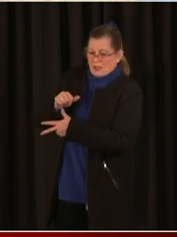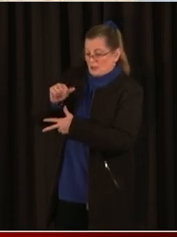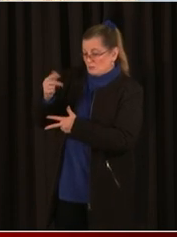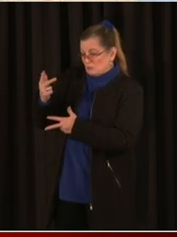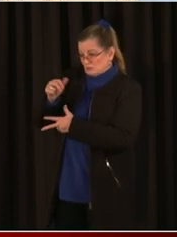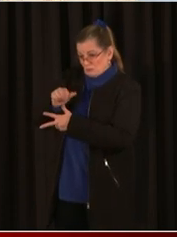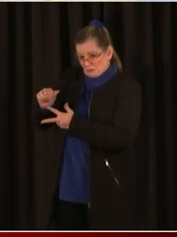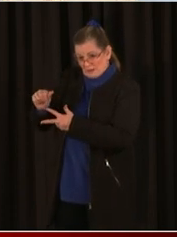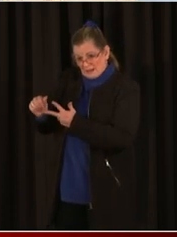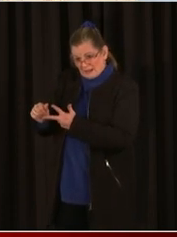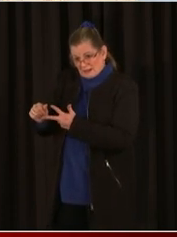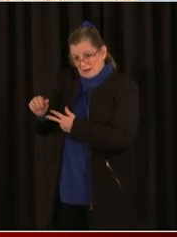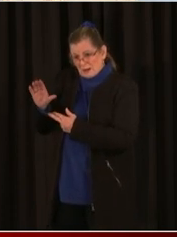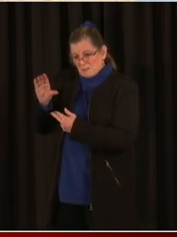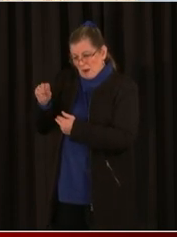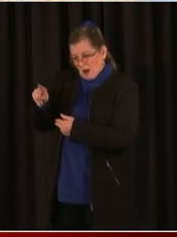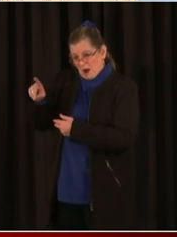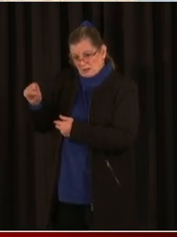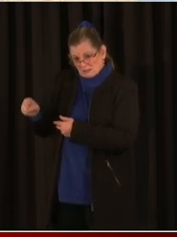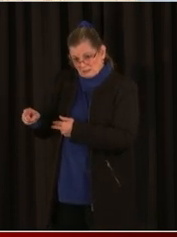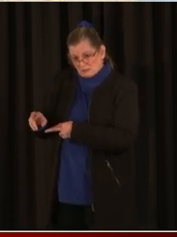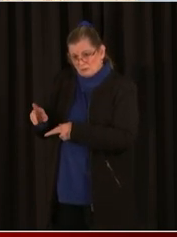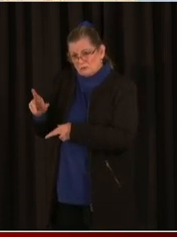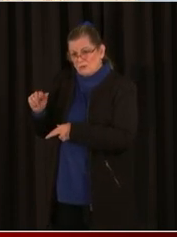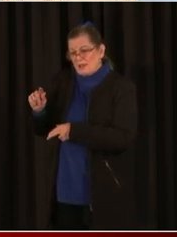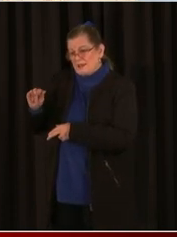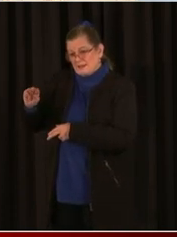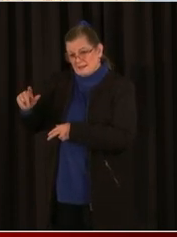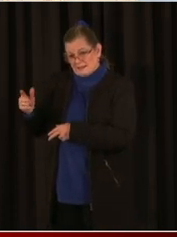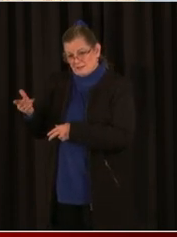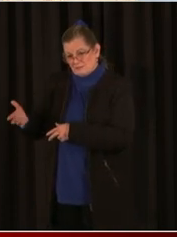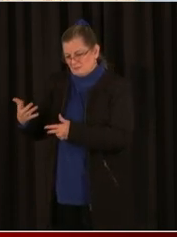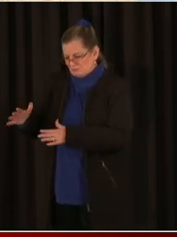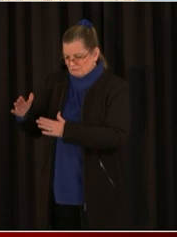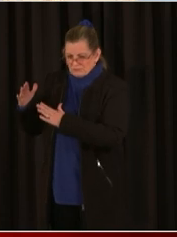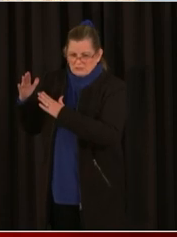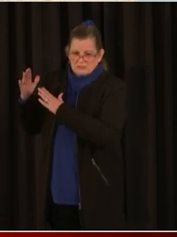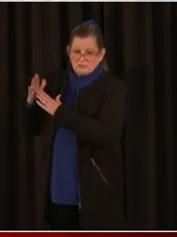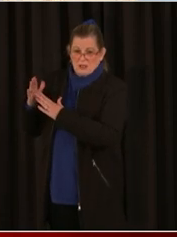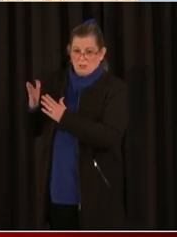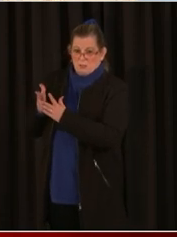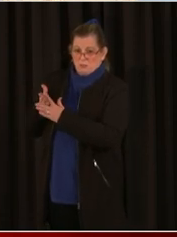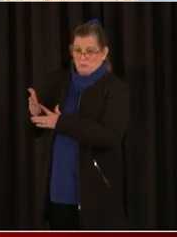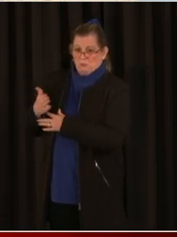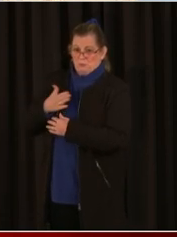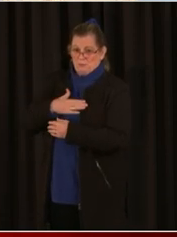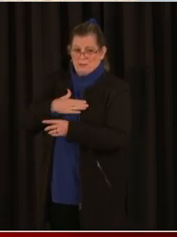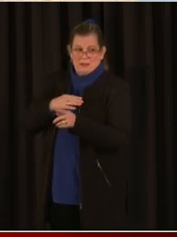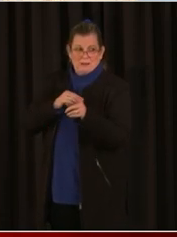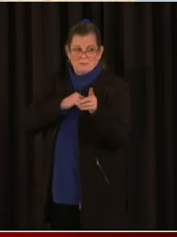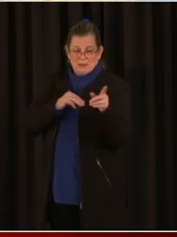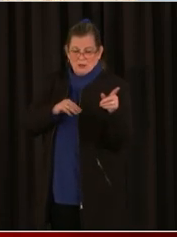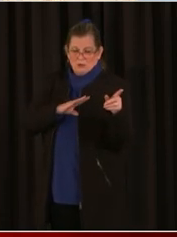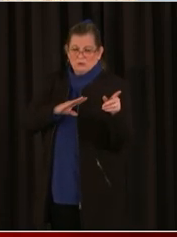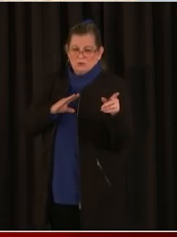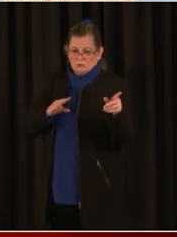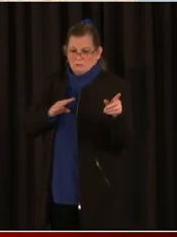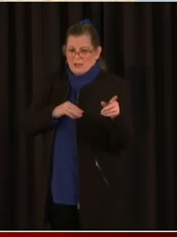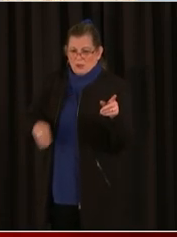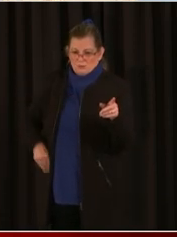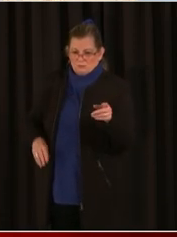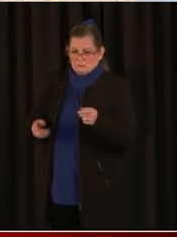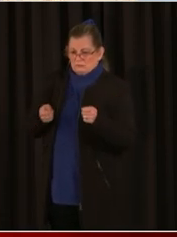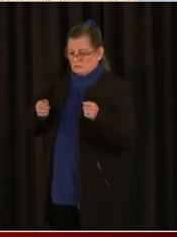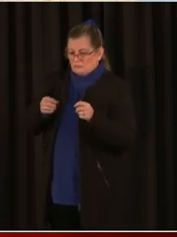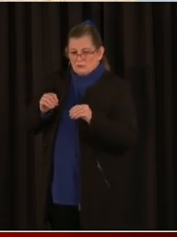into our 6th consecutive year throughout my tenure, my administration, of having no audit findings that